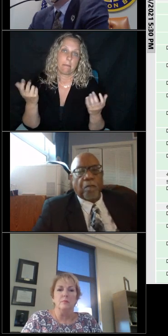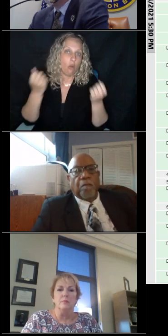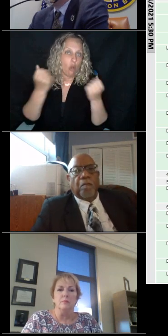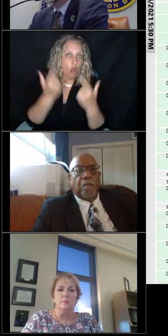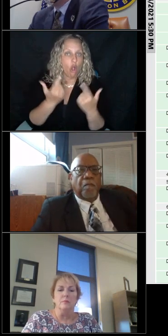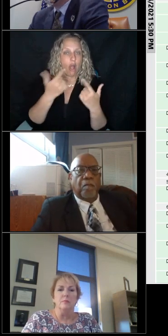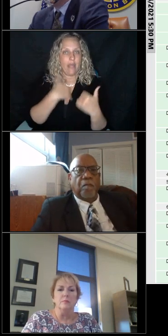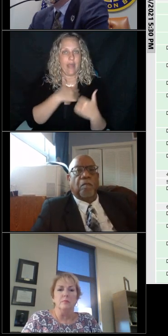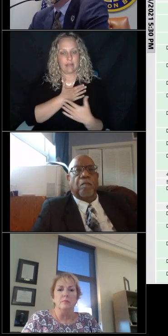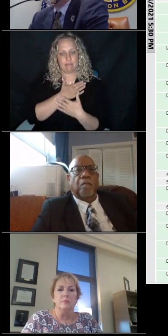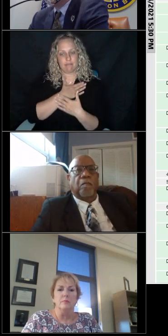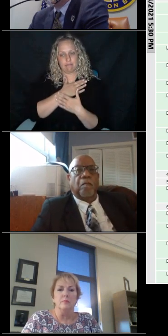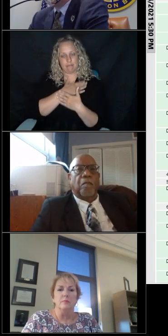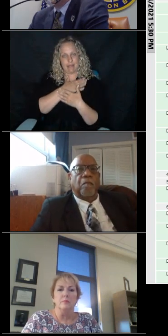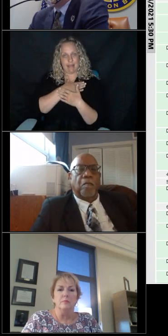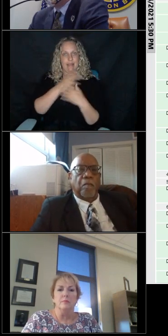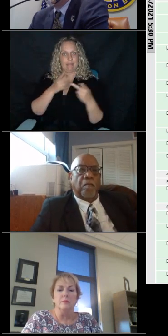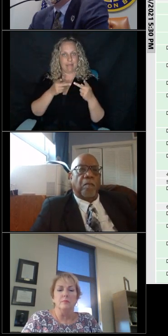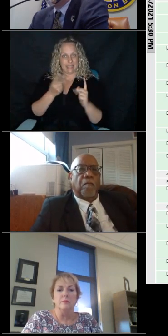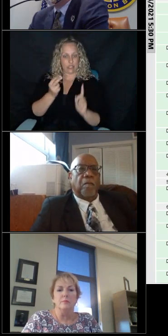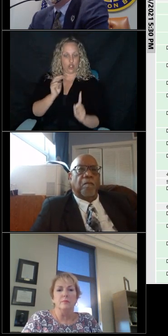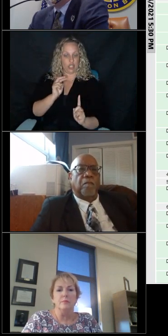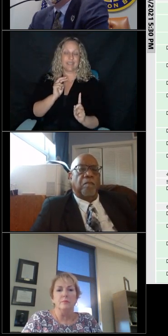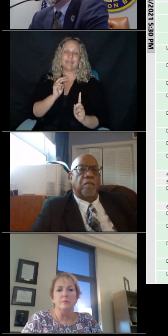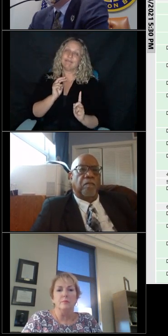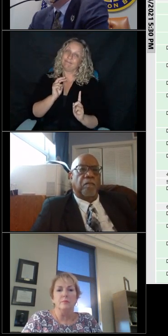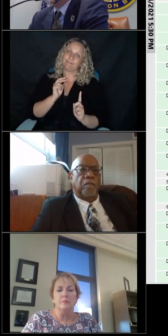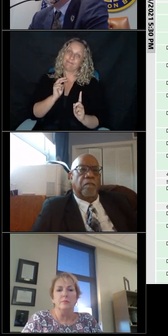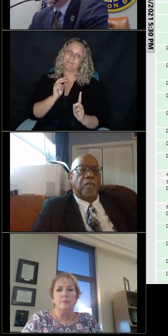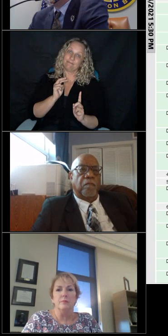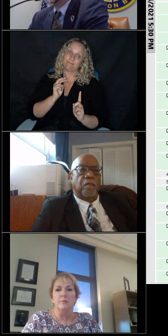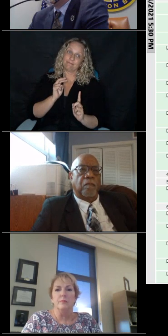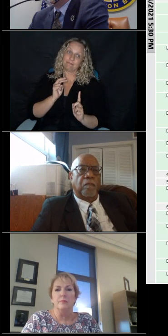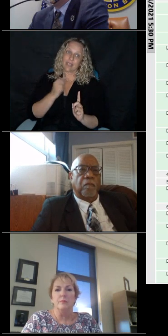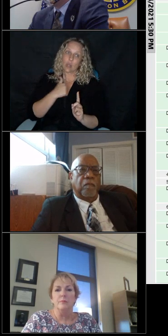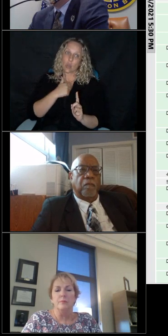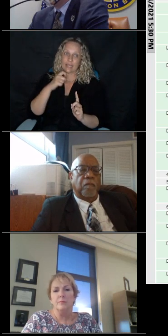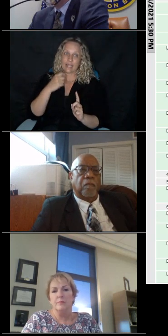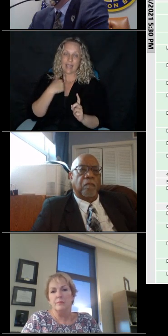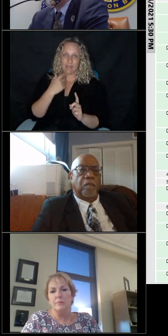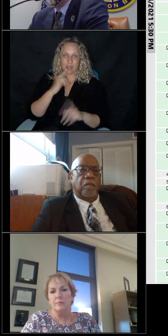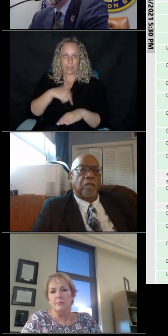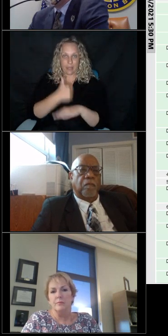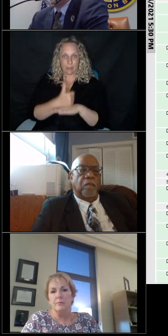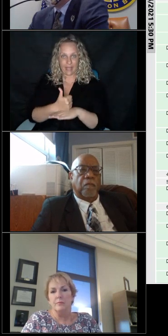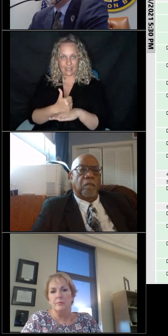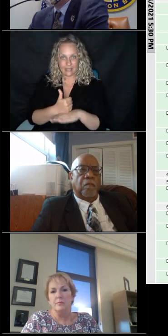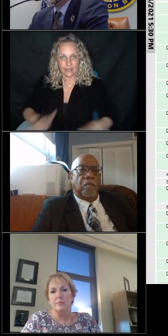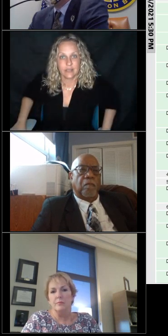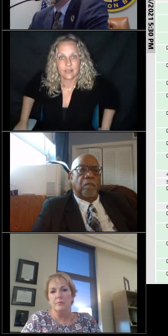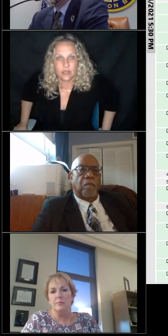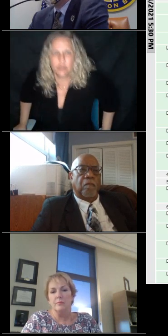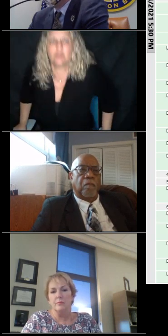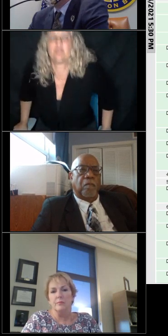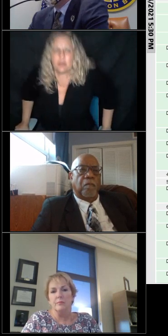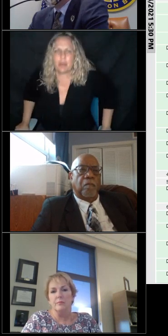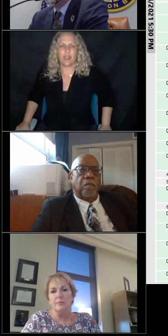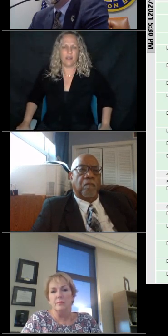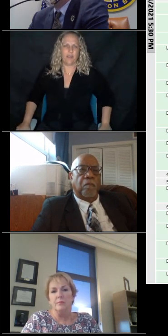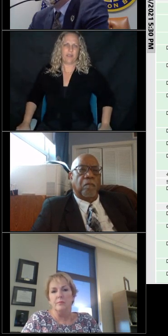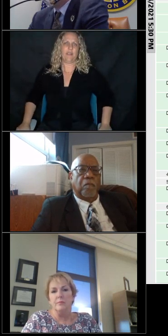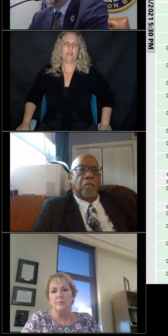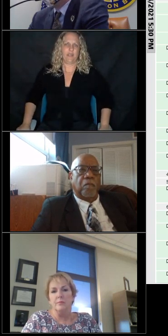that is my position, that we need to have something in place before the next city commission